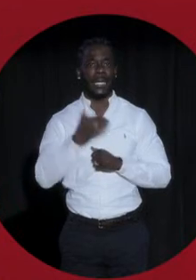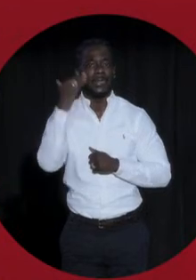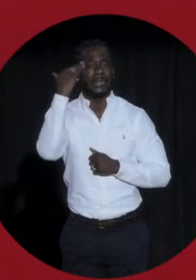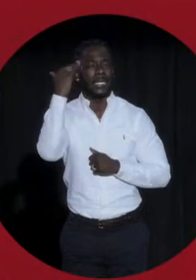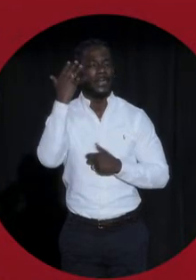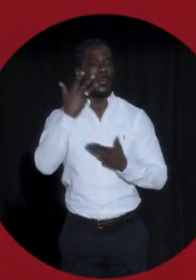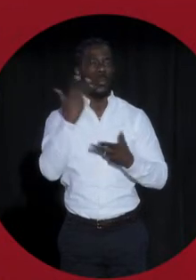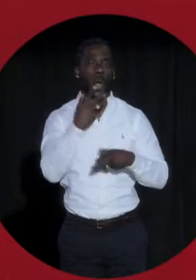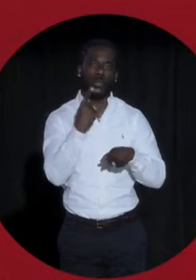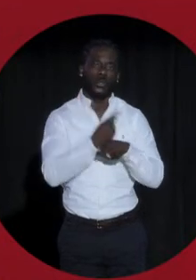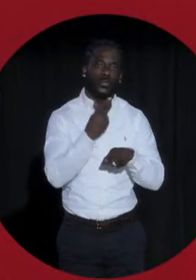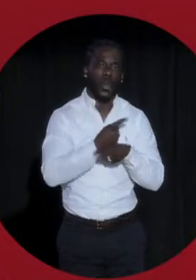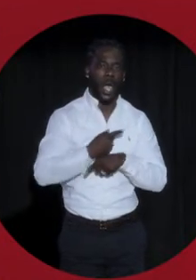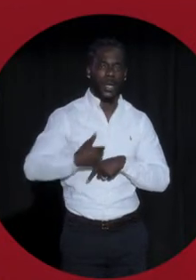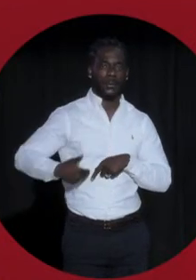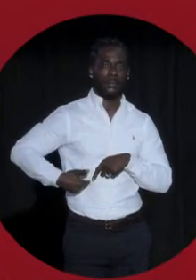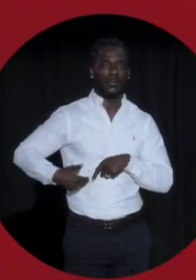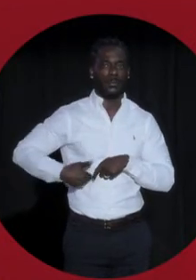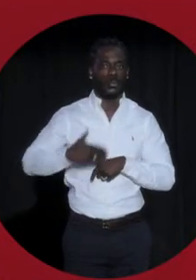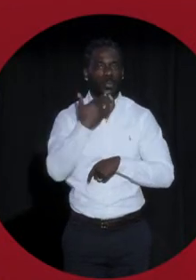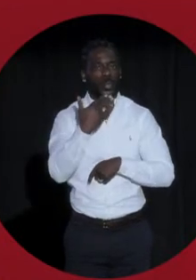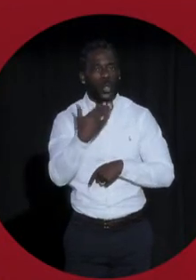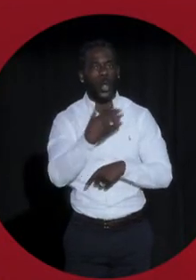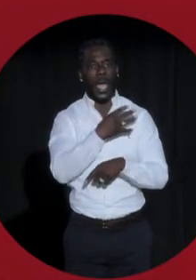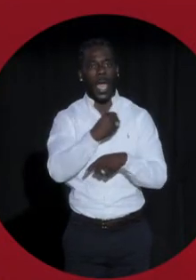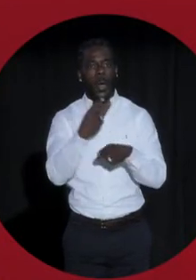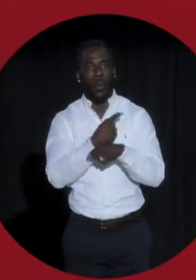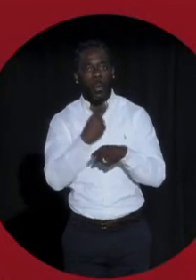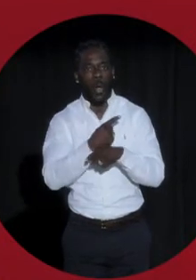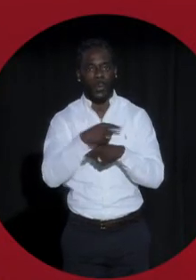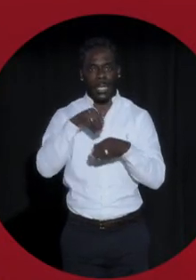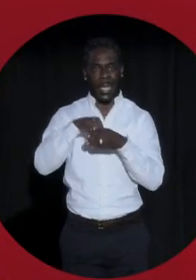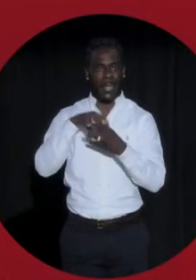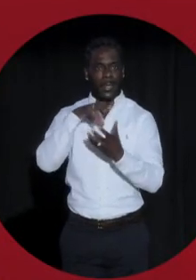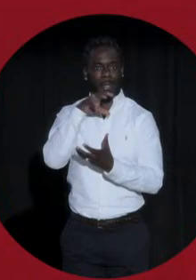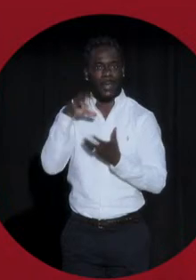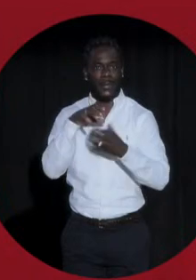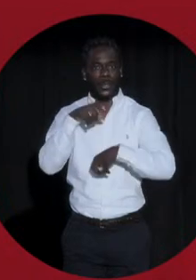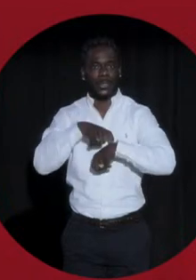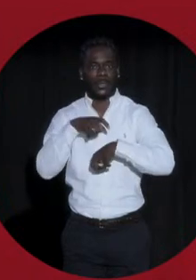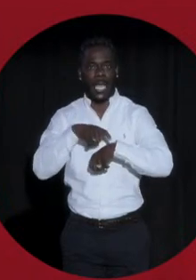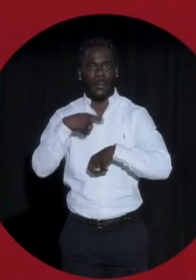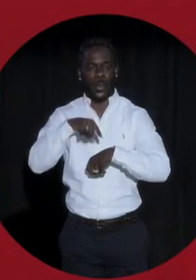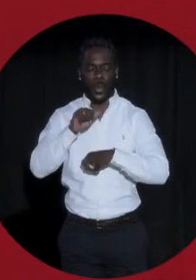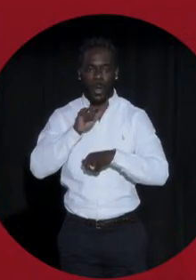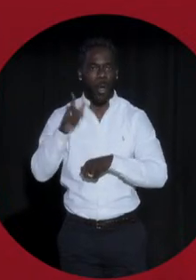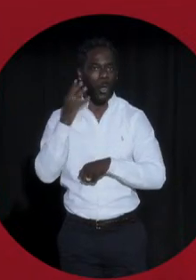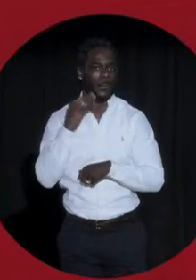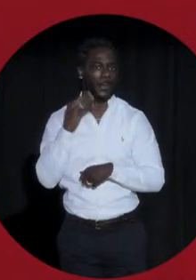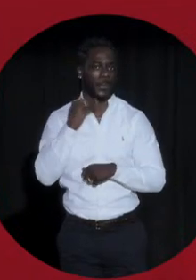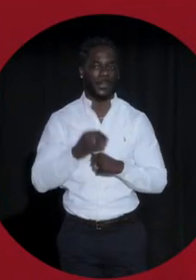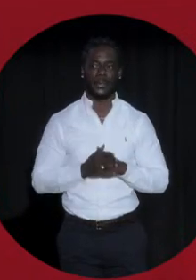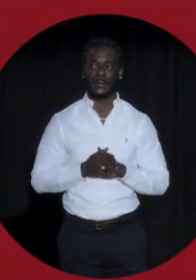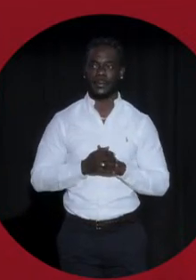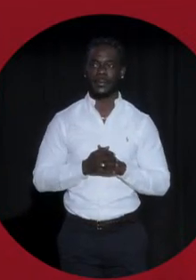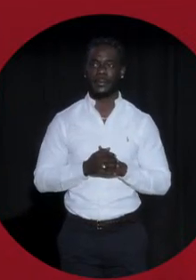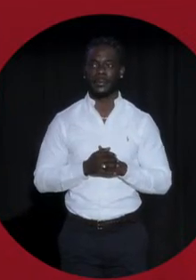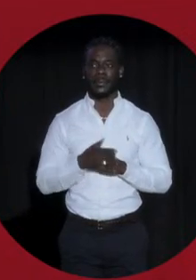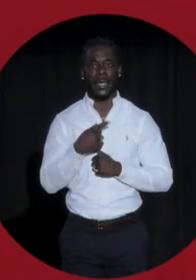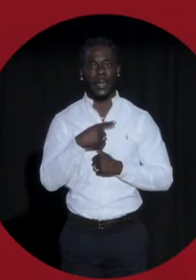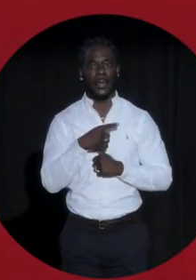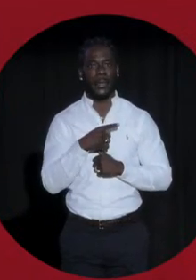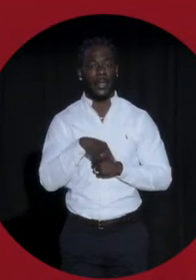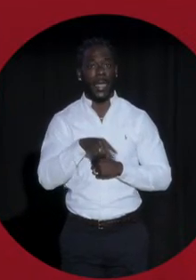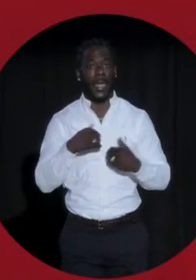right and good and appropriate in the often confusing time we are all facing. May they draw courage